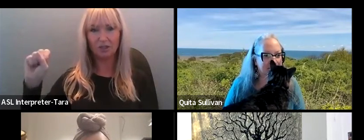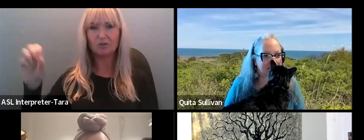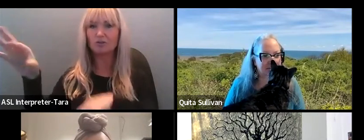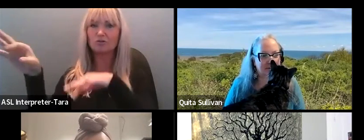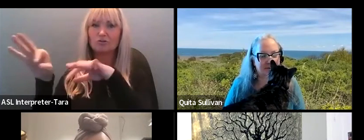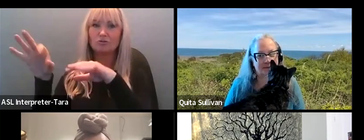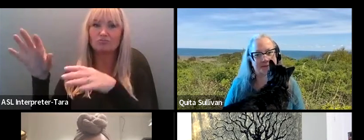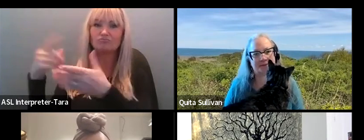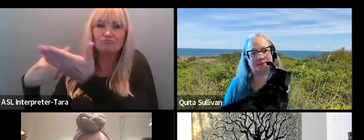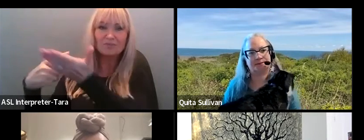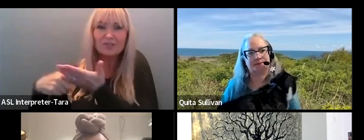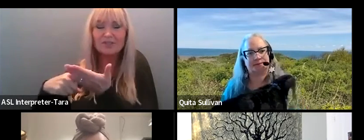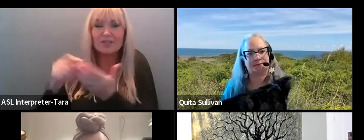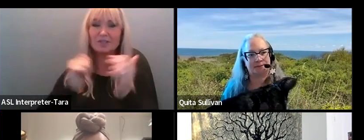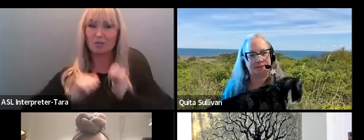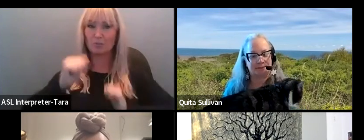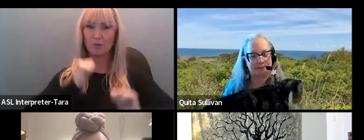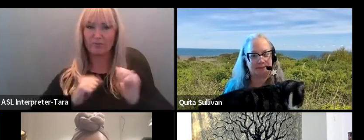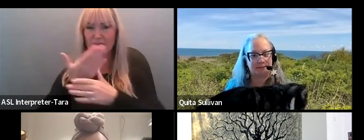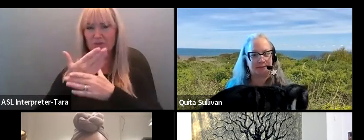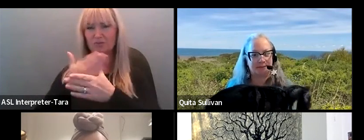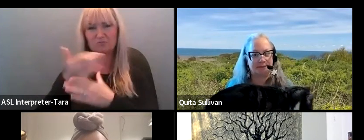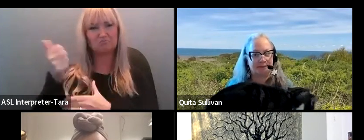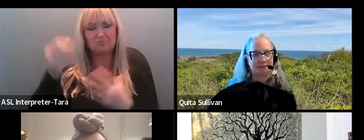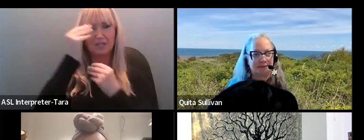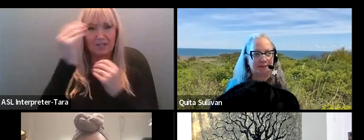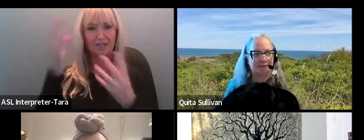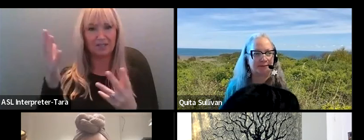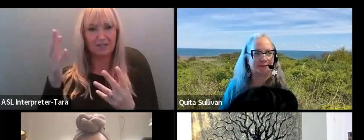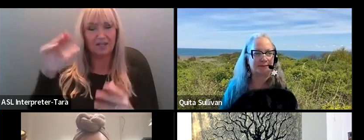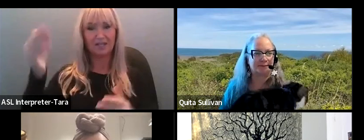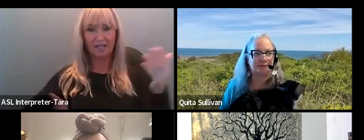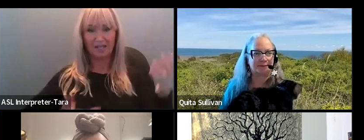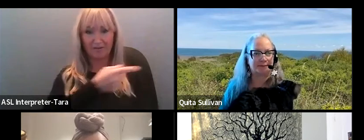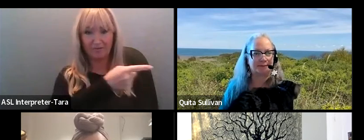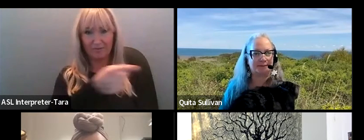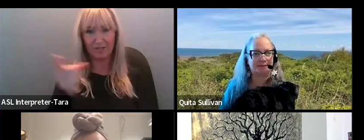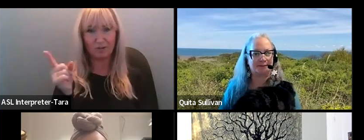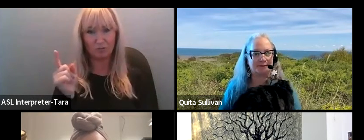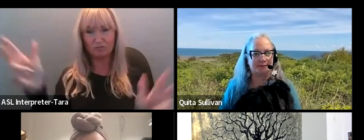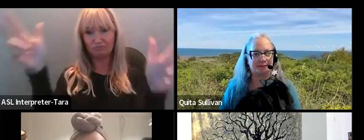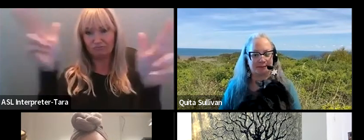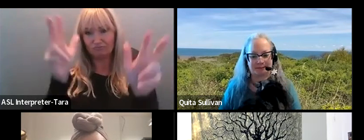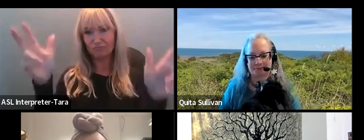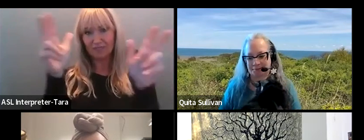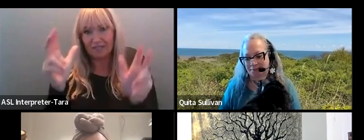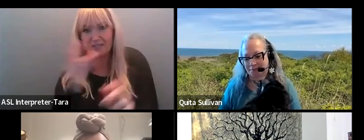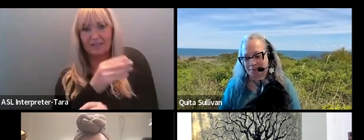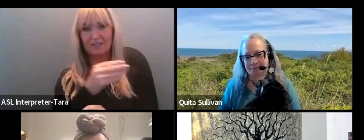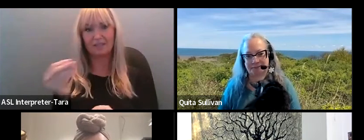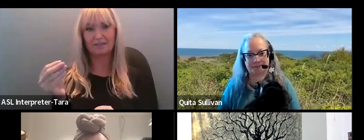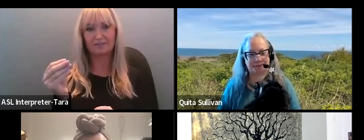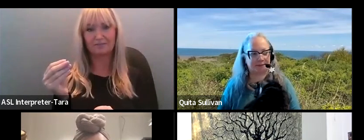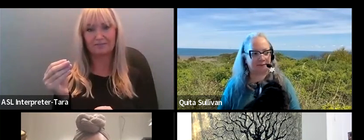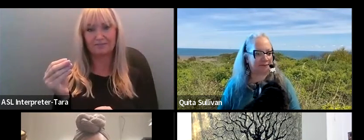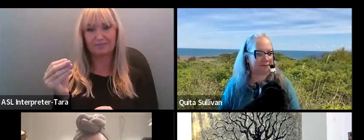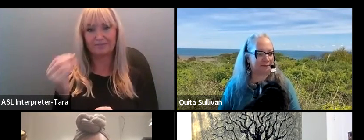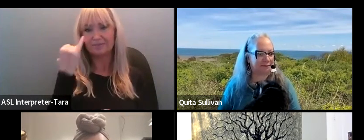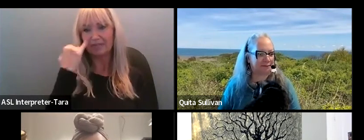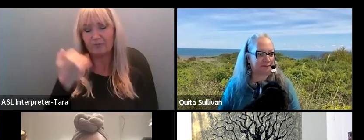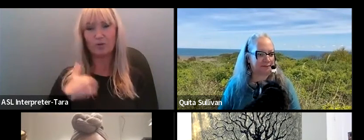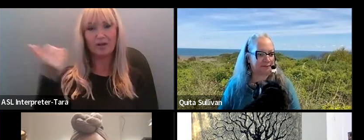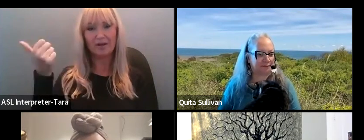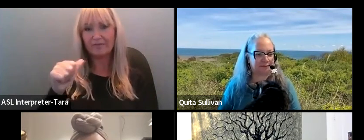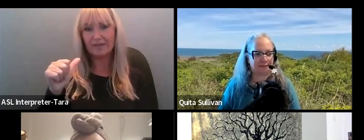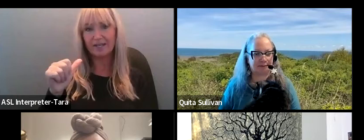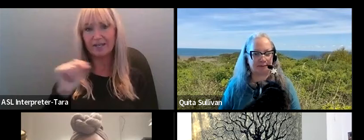whatever information they'd like, and invite you all, in addition to listening to this informational session, to think of any